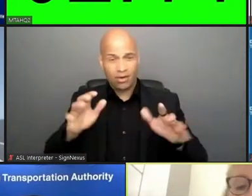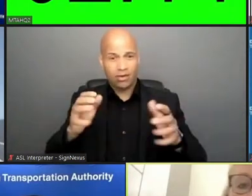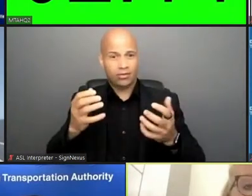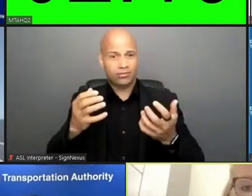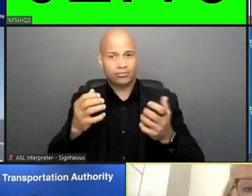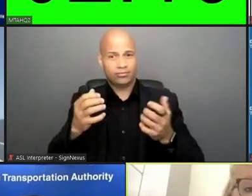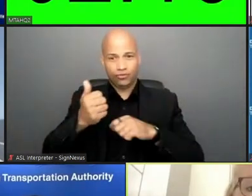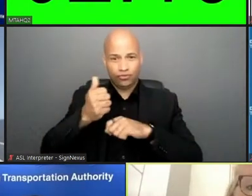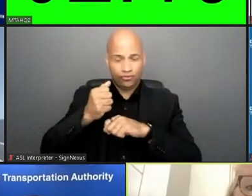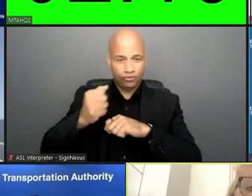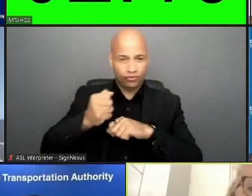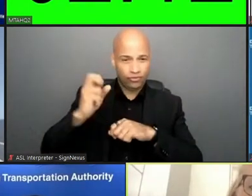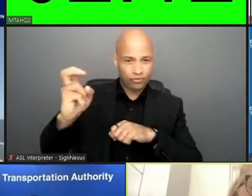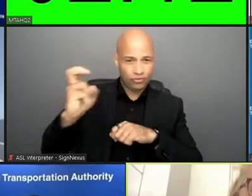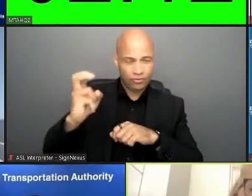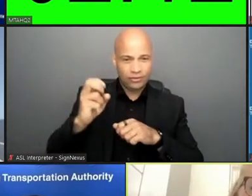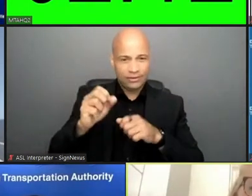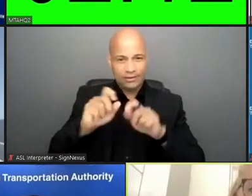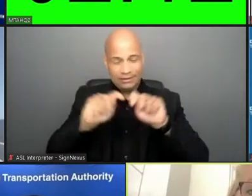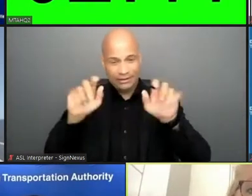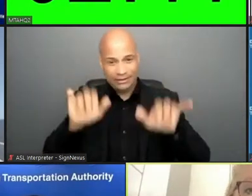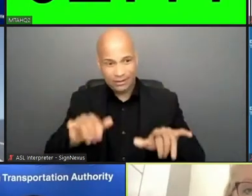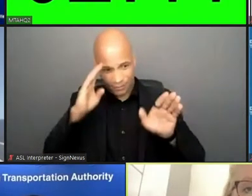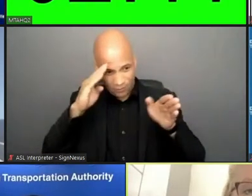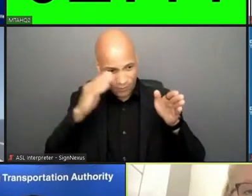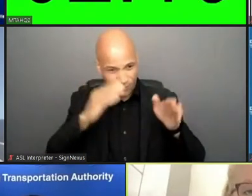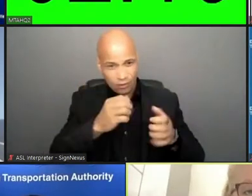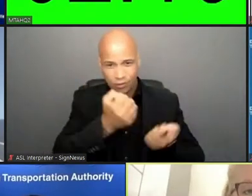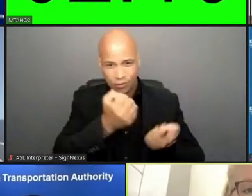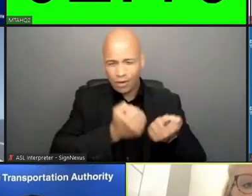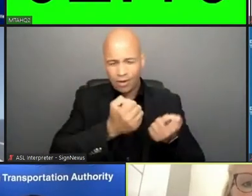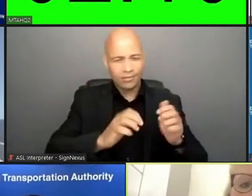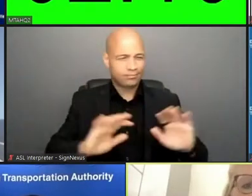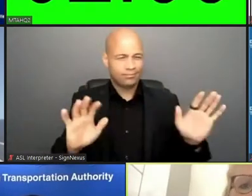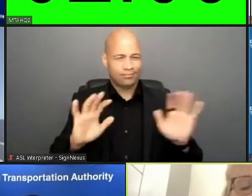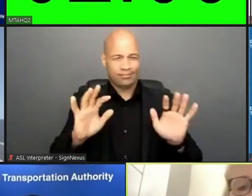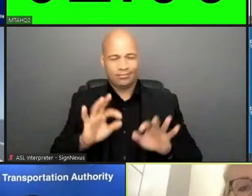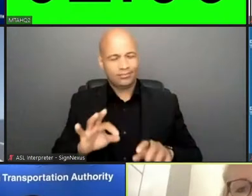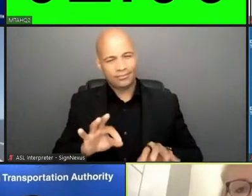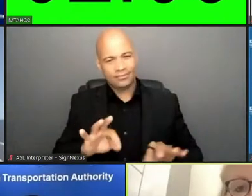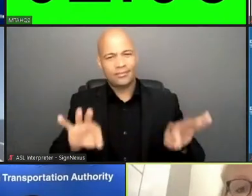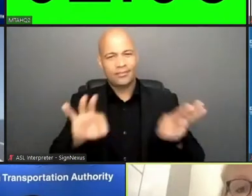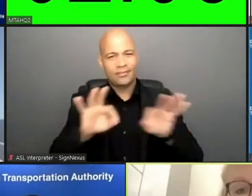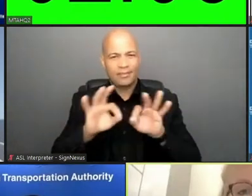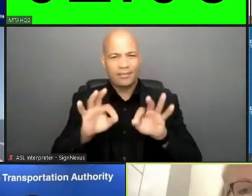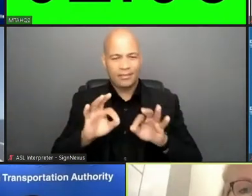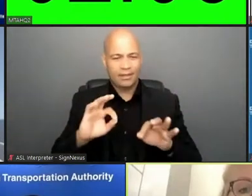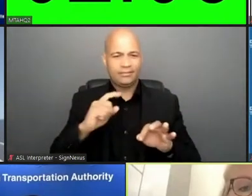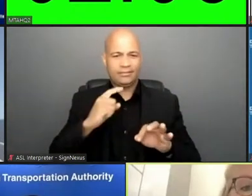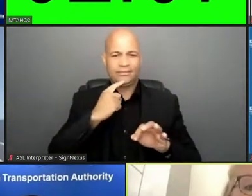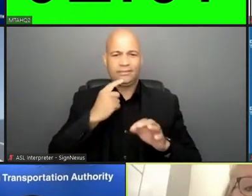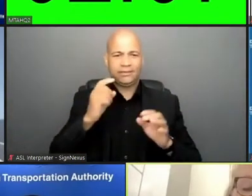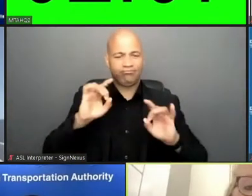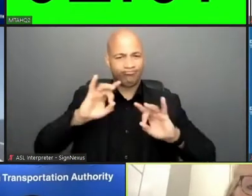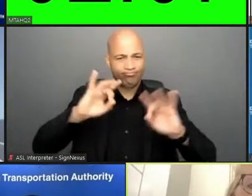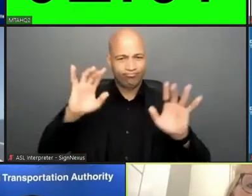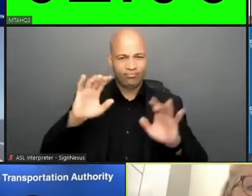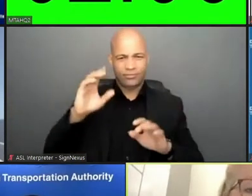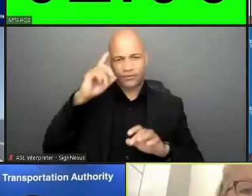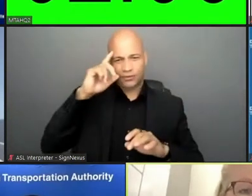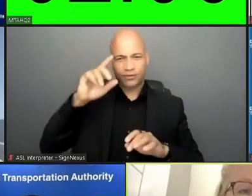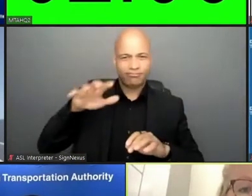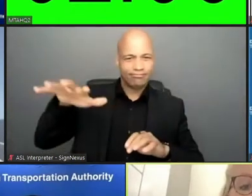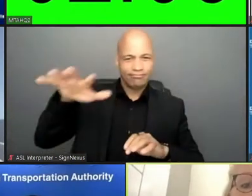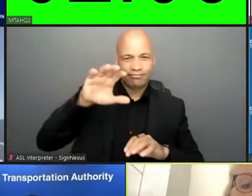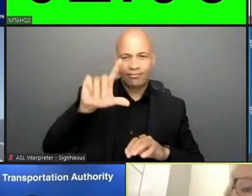it is unsustainable especially in the age of the climate crisis New York is reserve service they can count on yet our policies have